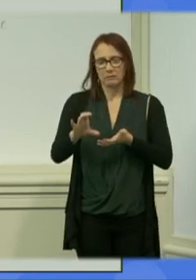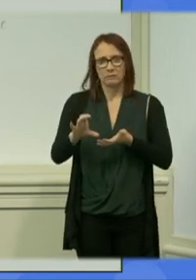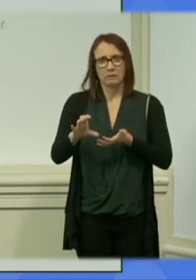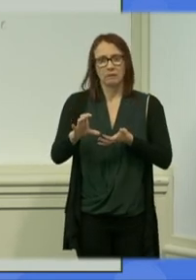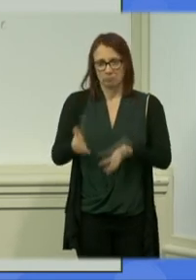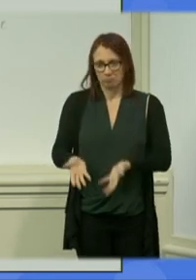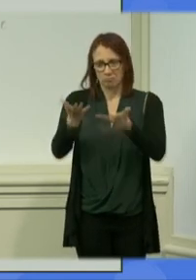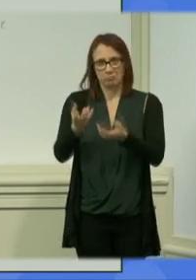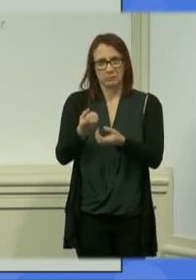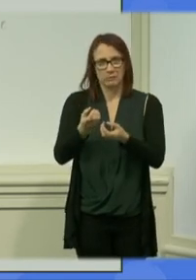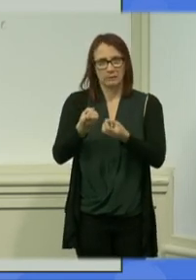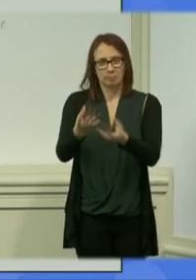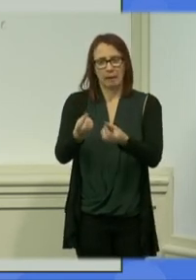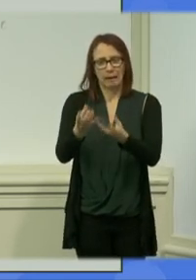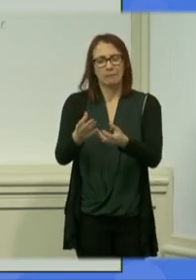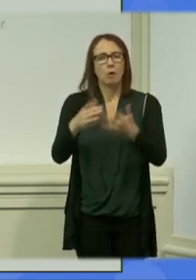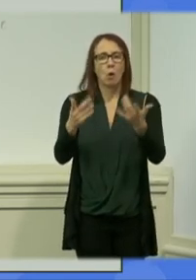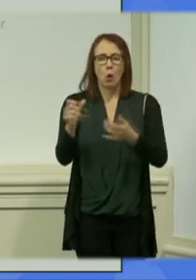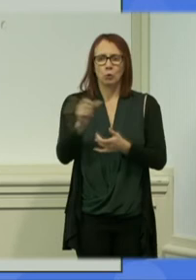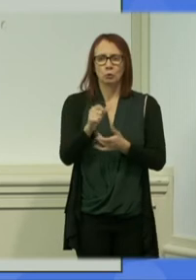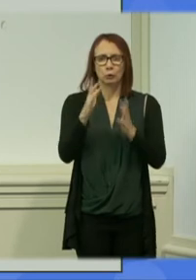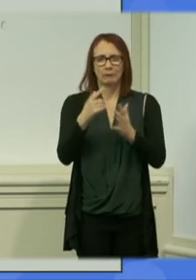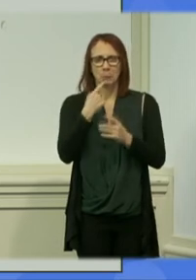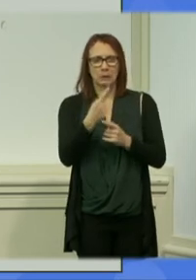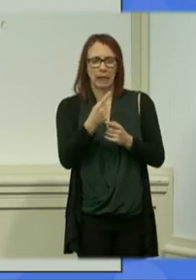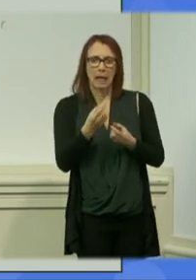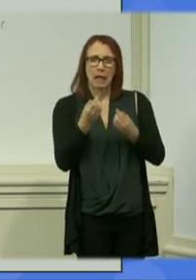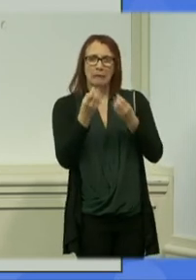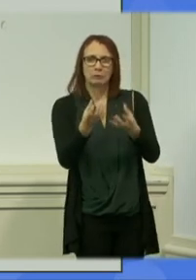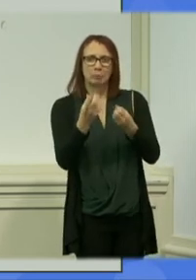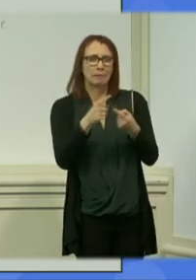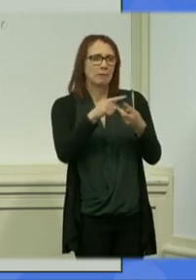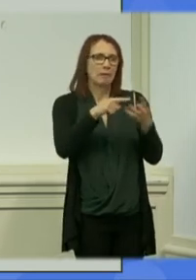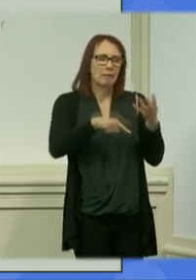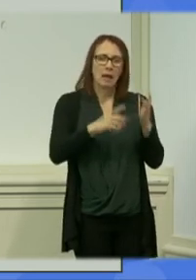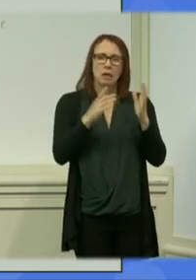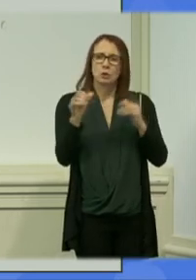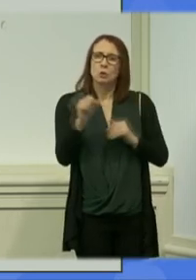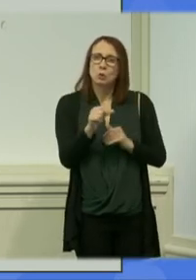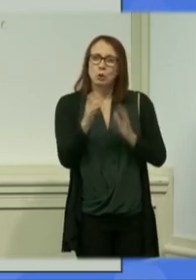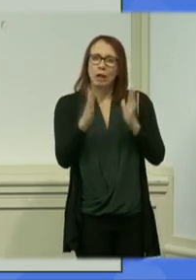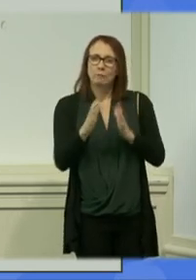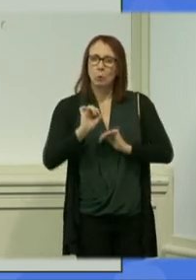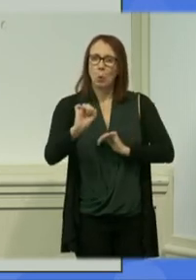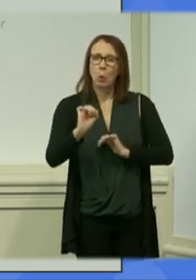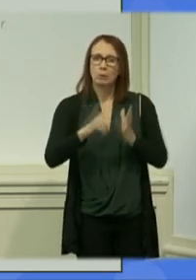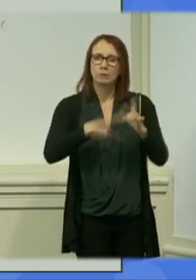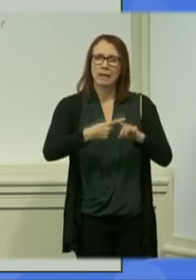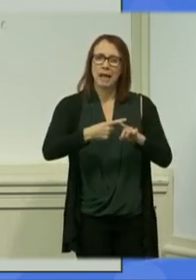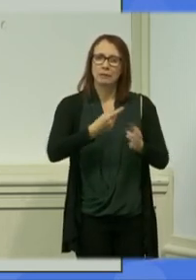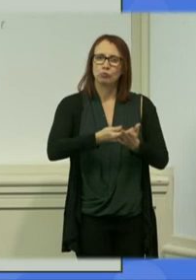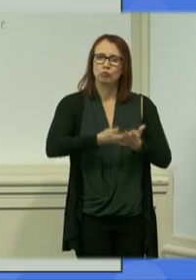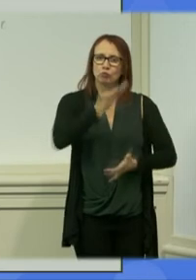pocket money? Should you be accountable for what you have to spend, i.e. raise your own taxes? And these questions continue to percolate